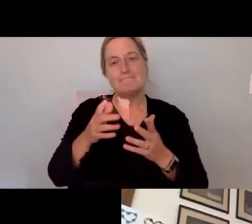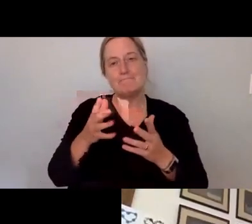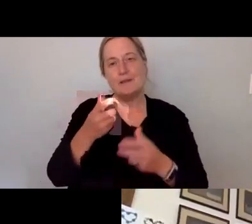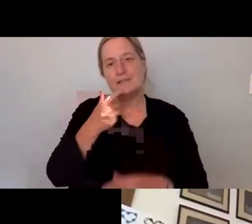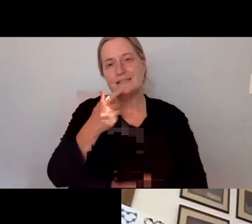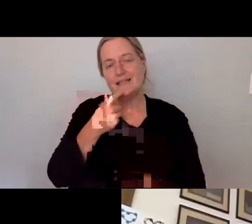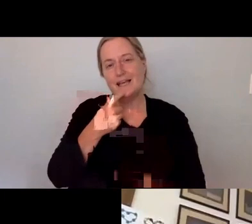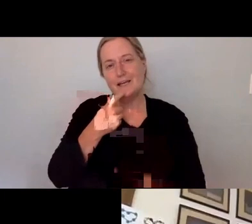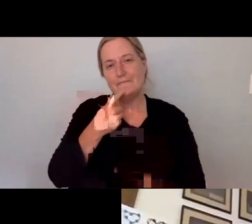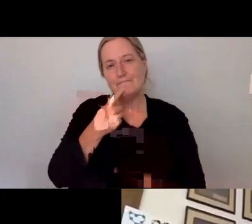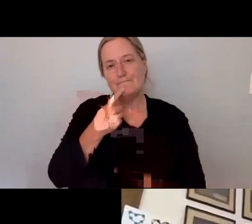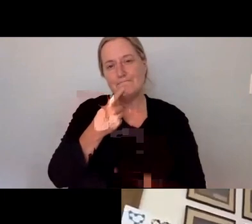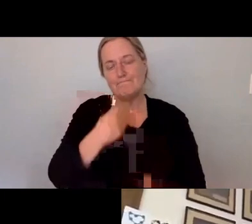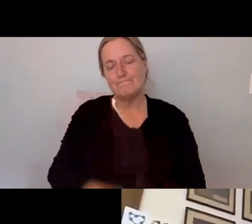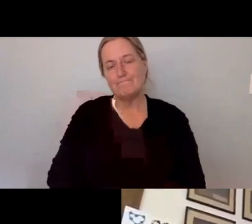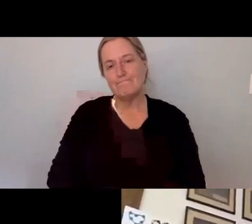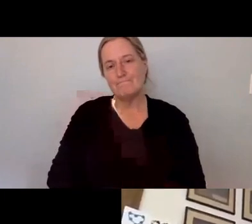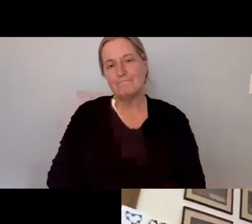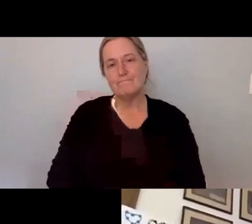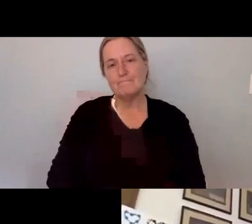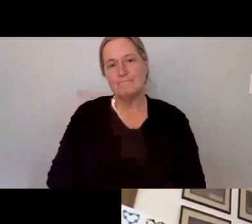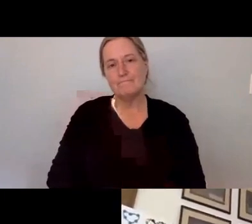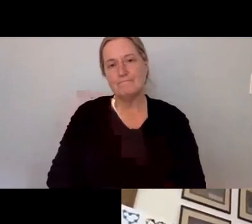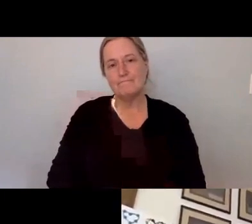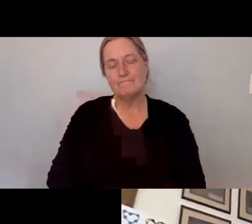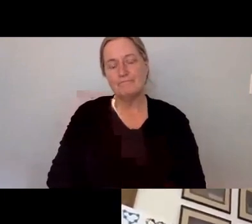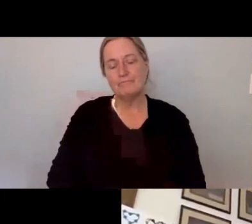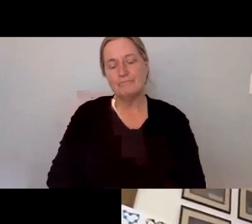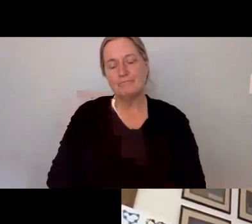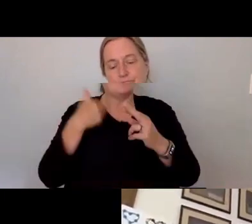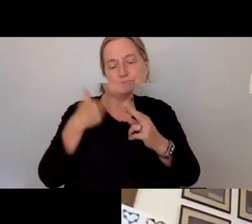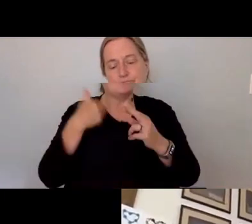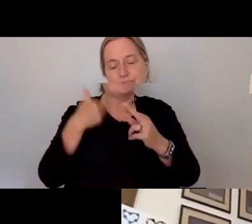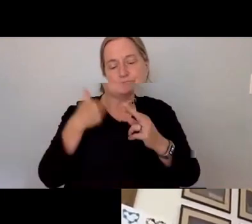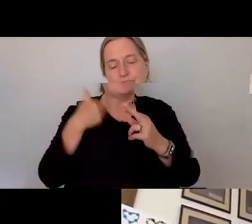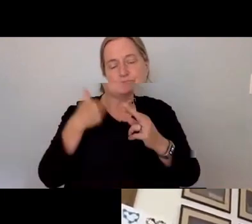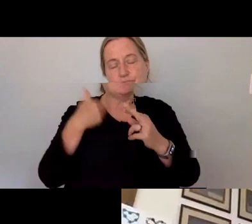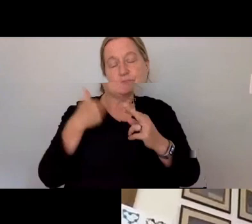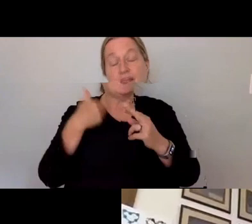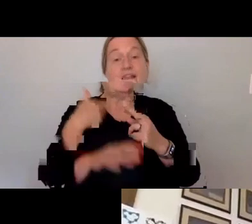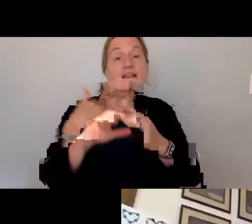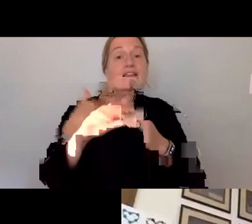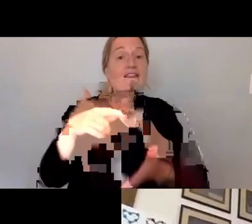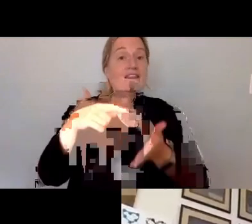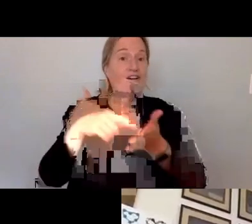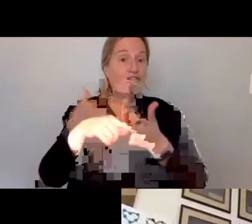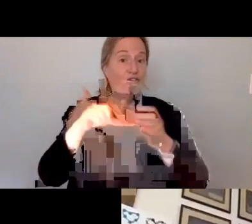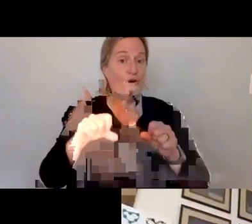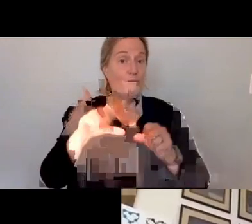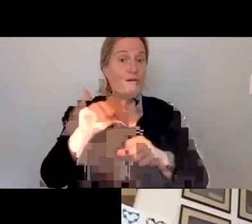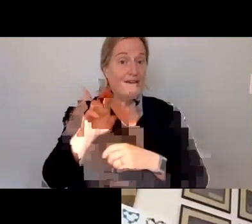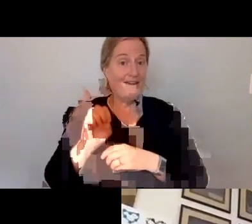the work that didn't get done on the Affordable Care Act is